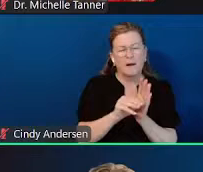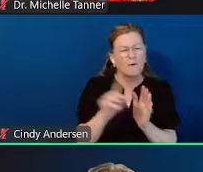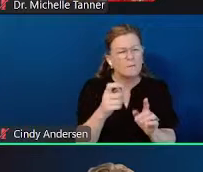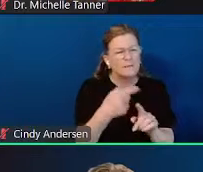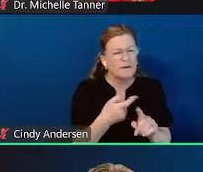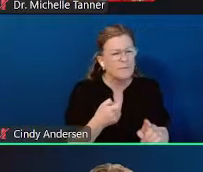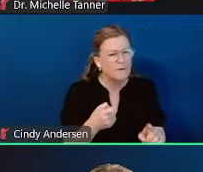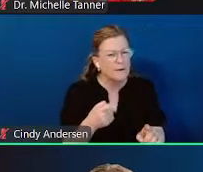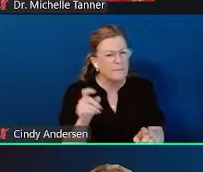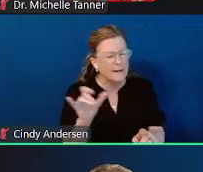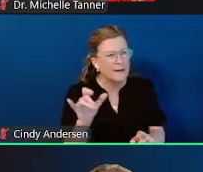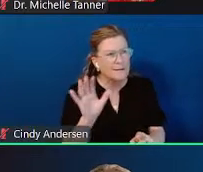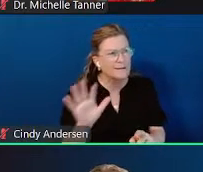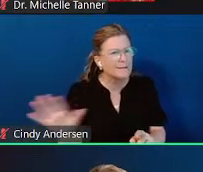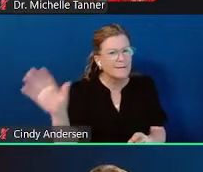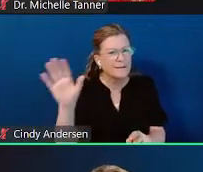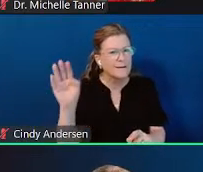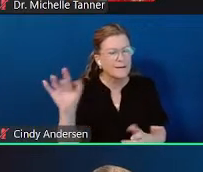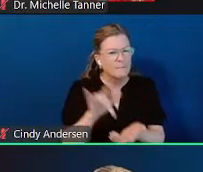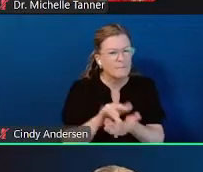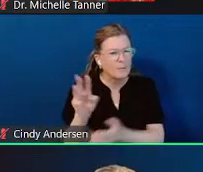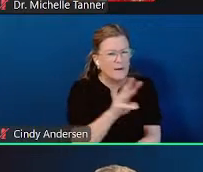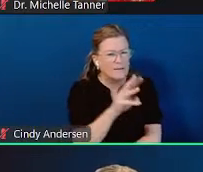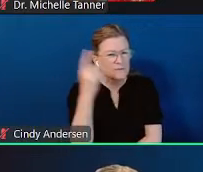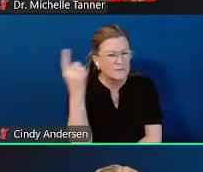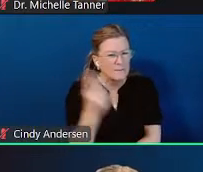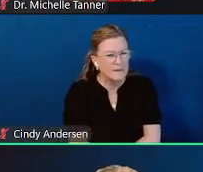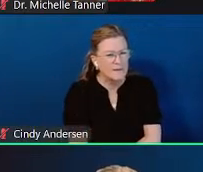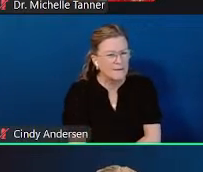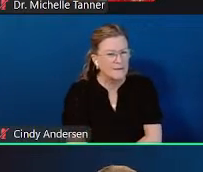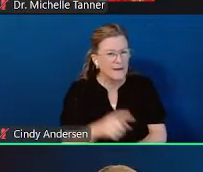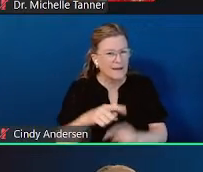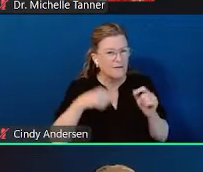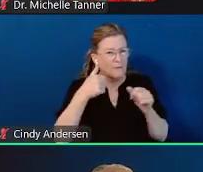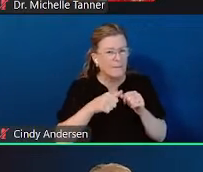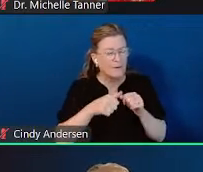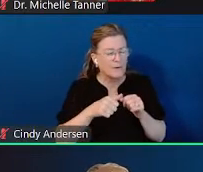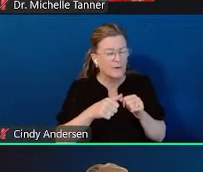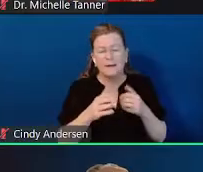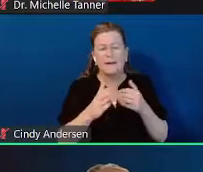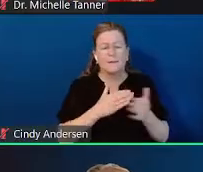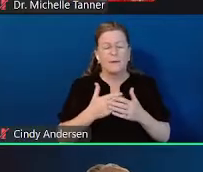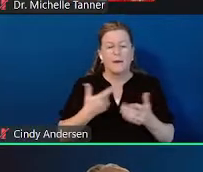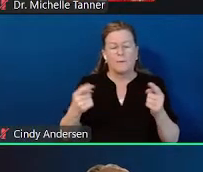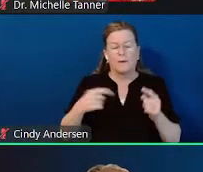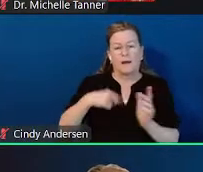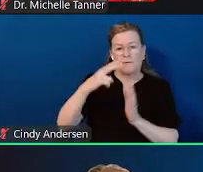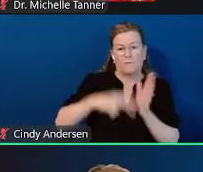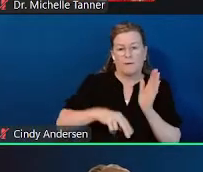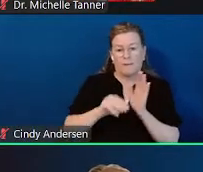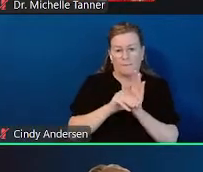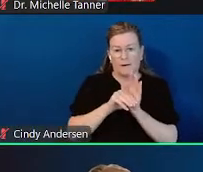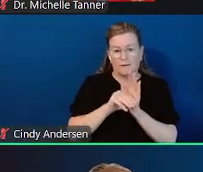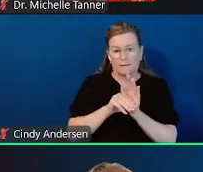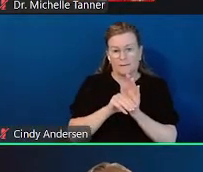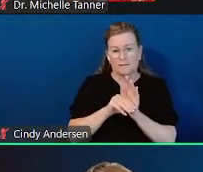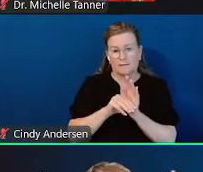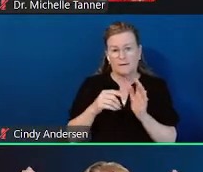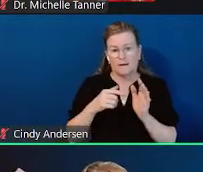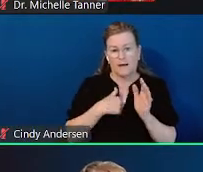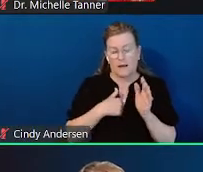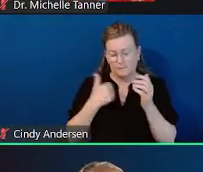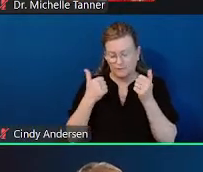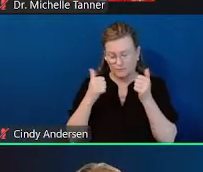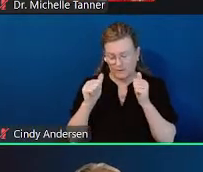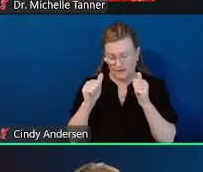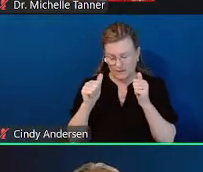from? Like somewhere Midwest or something? Can't remember. But when I read the model, I was trying to